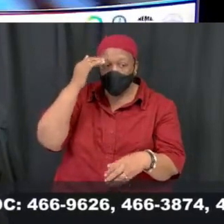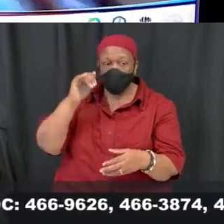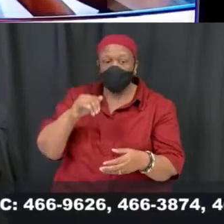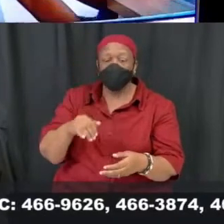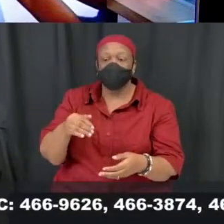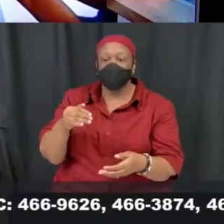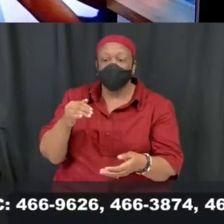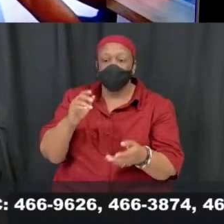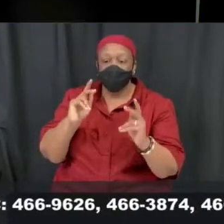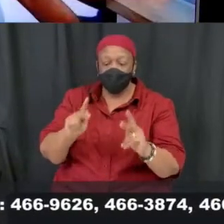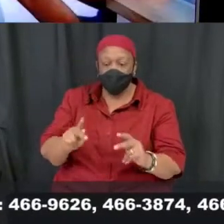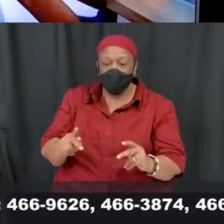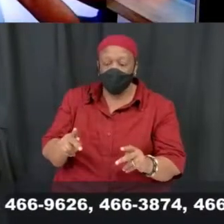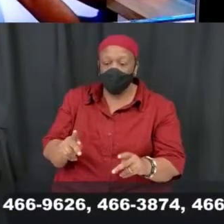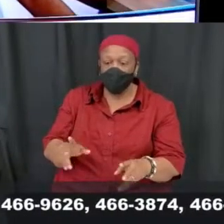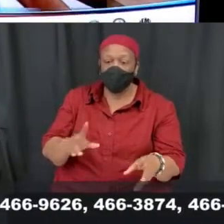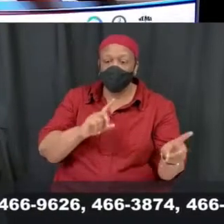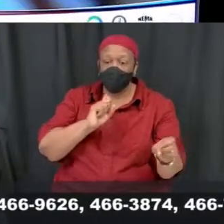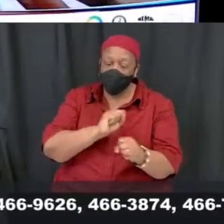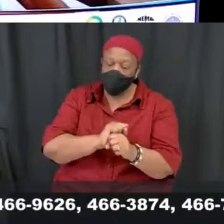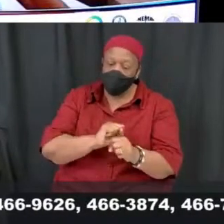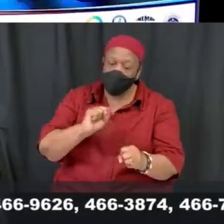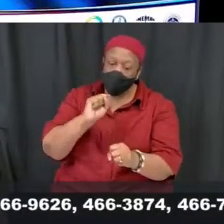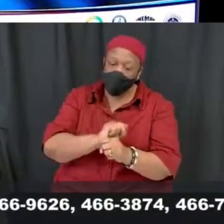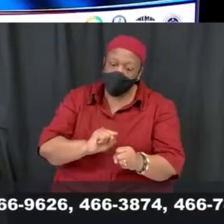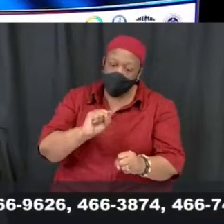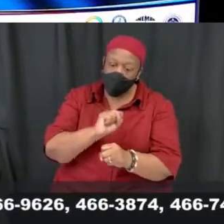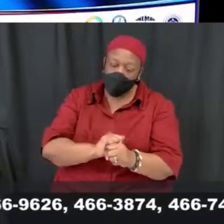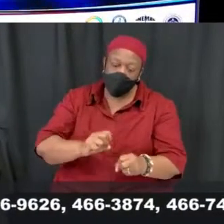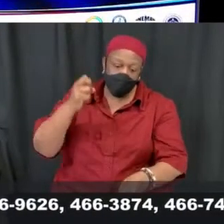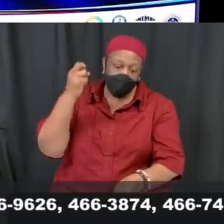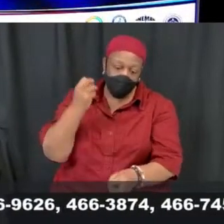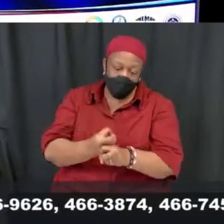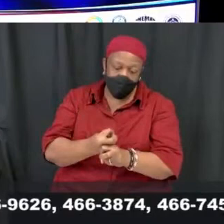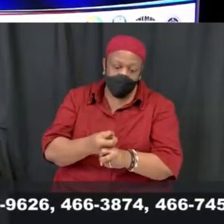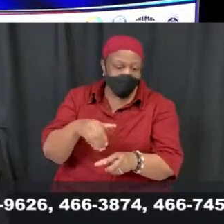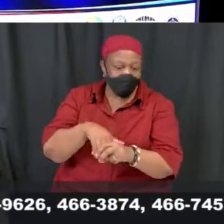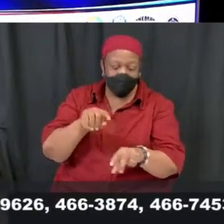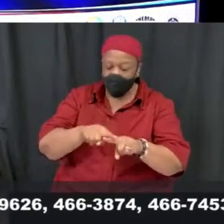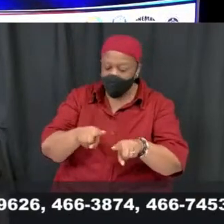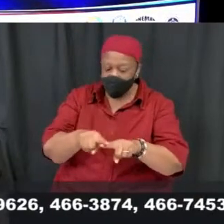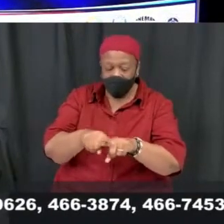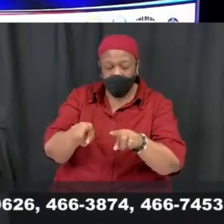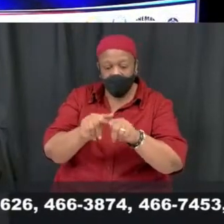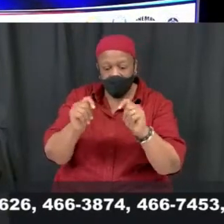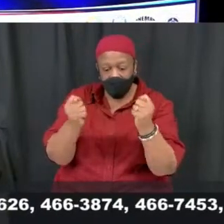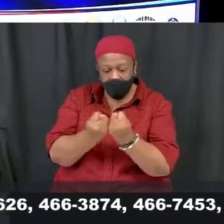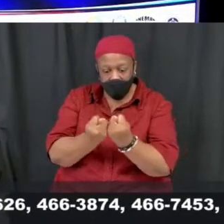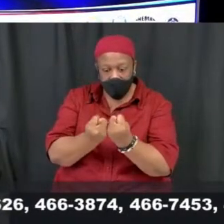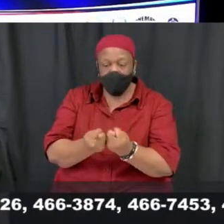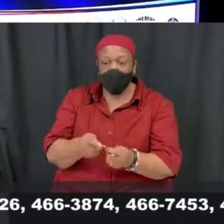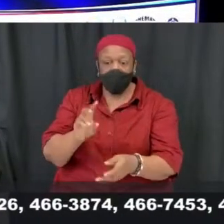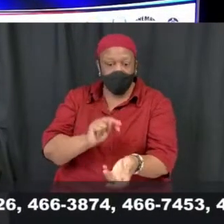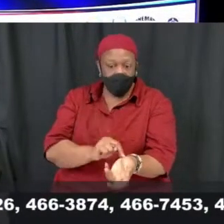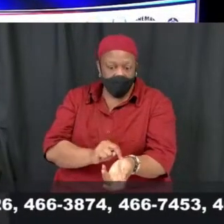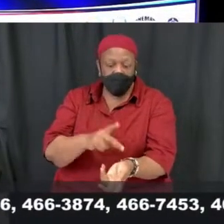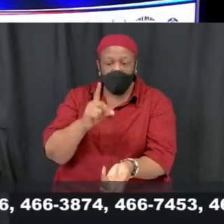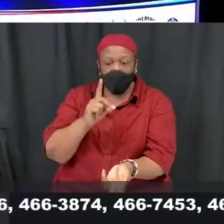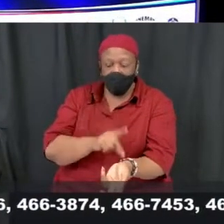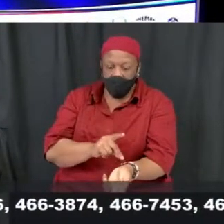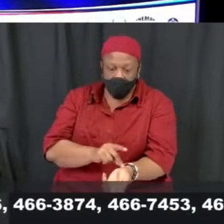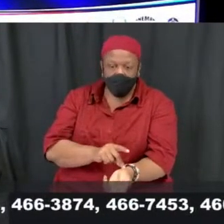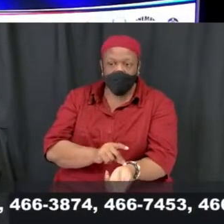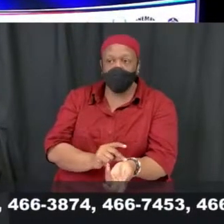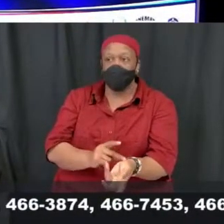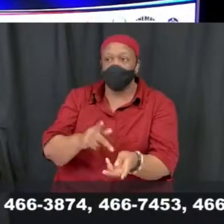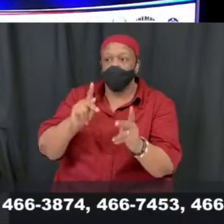in leadership, in the COVID-19 task force, the Health Emergency Operating Committee, frontline workers